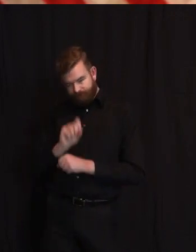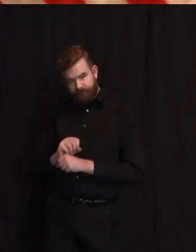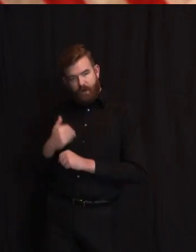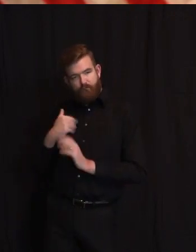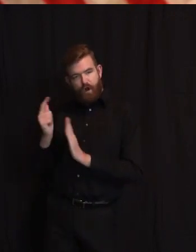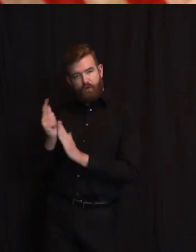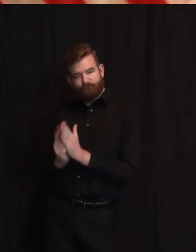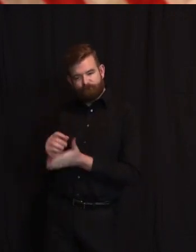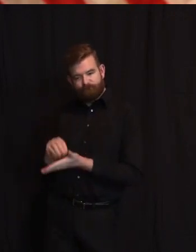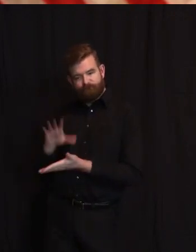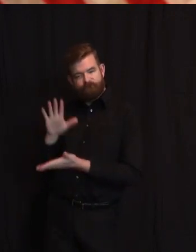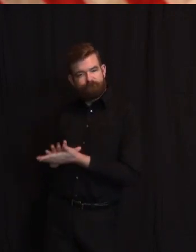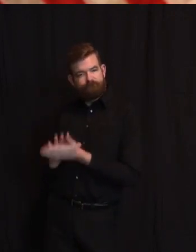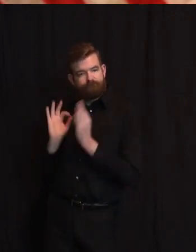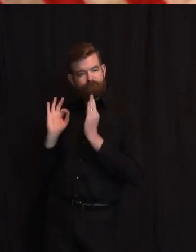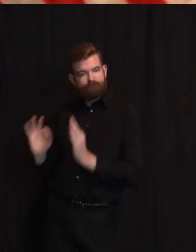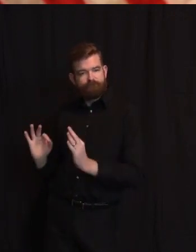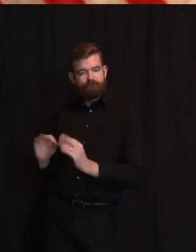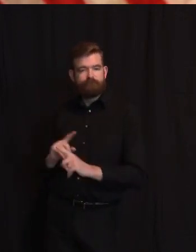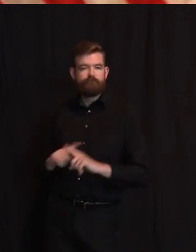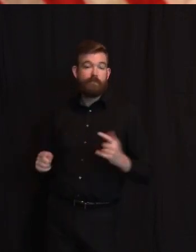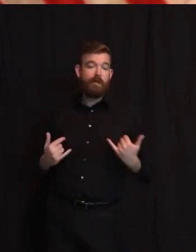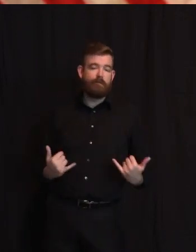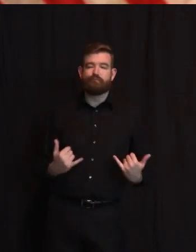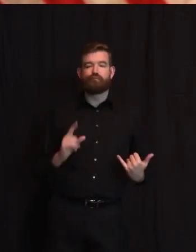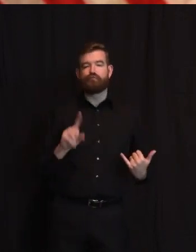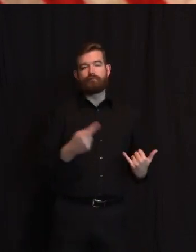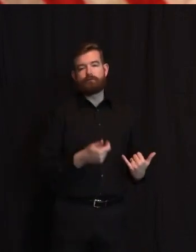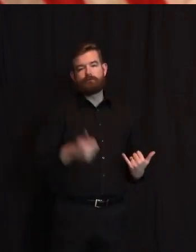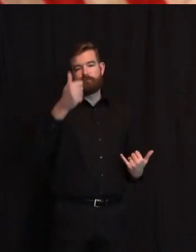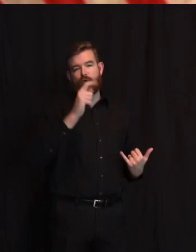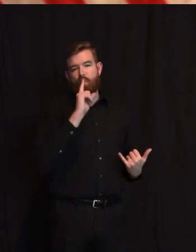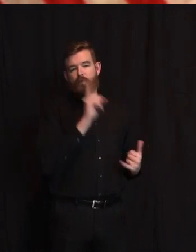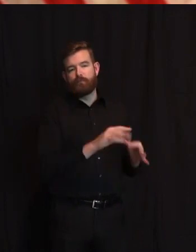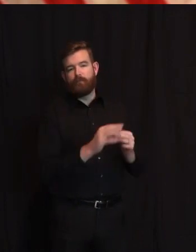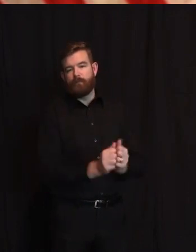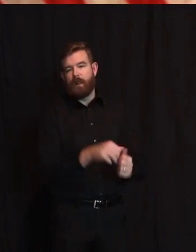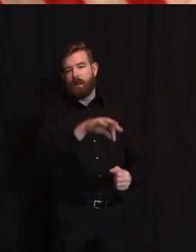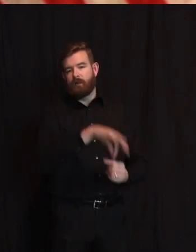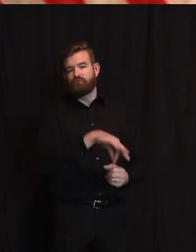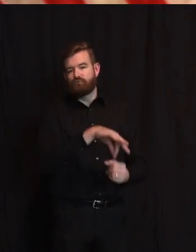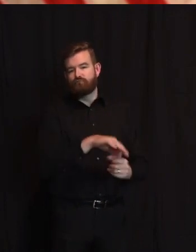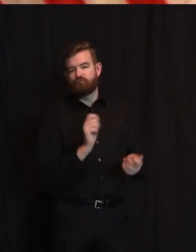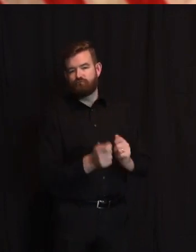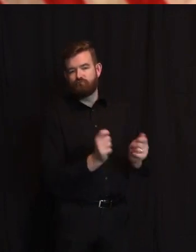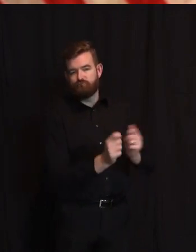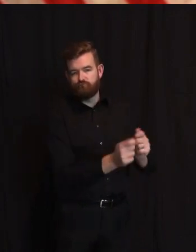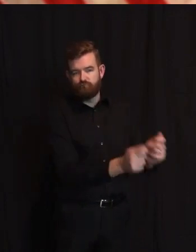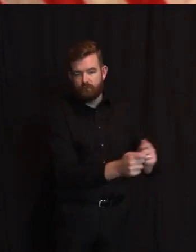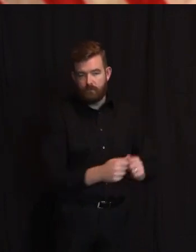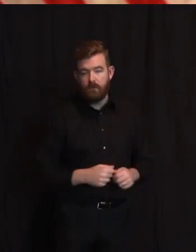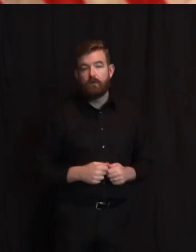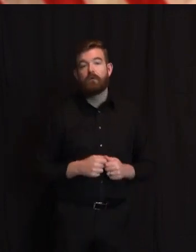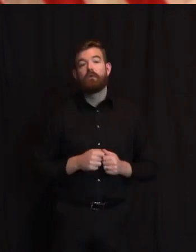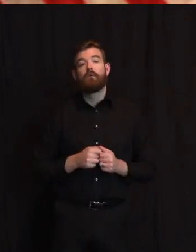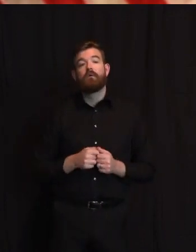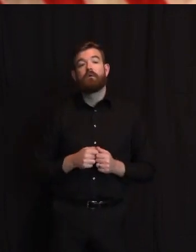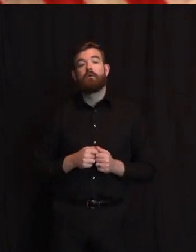there are some bills up on Monday that would ratify some of the changes that you've instituted via executive order. So